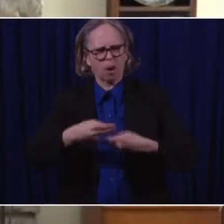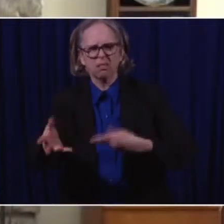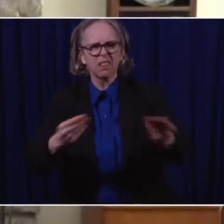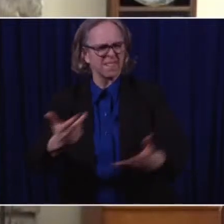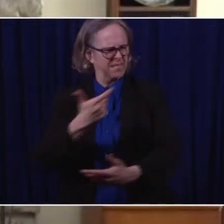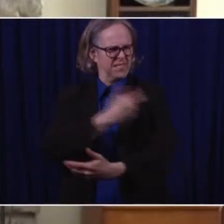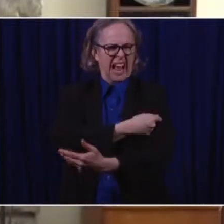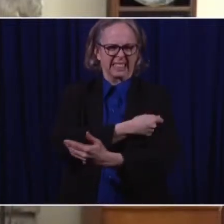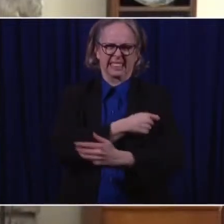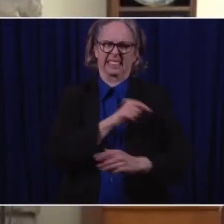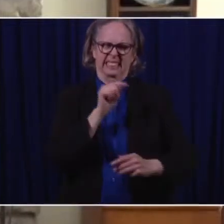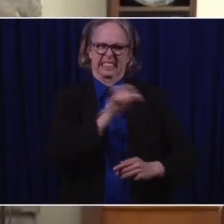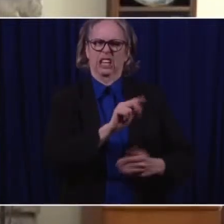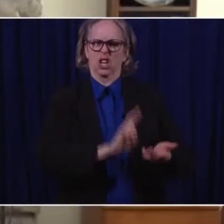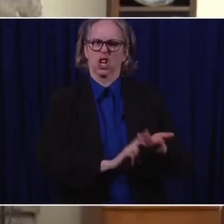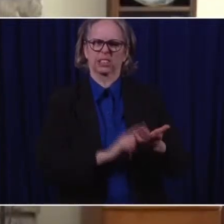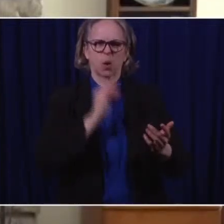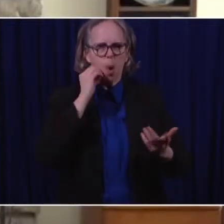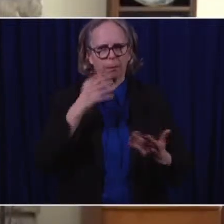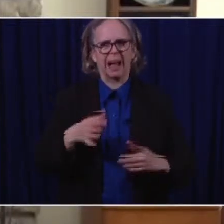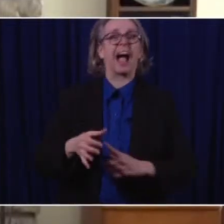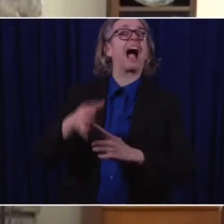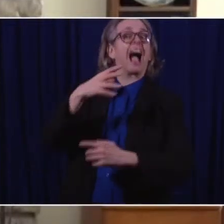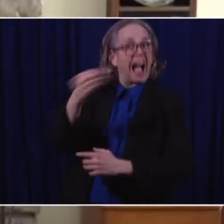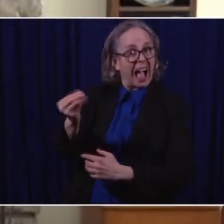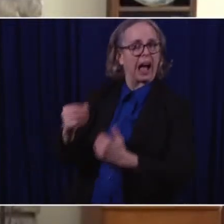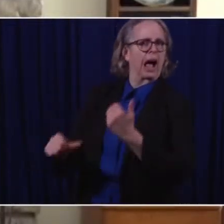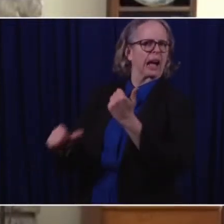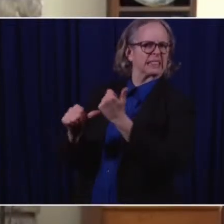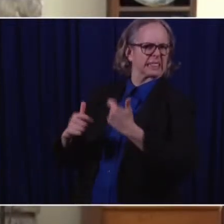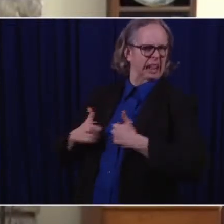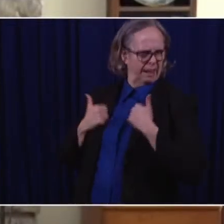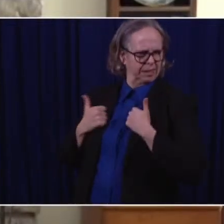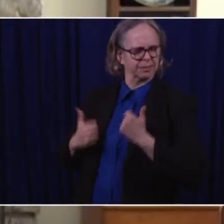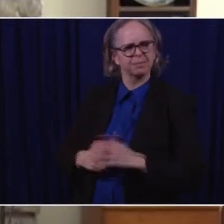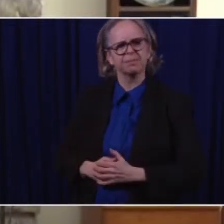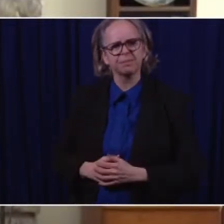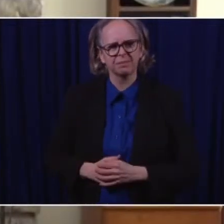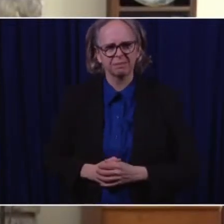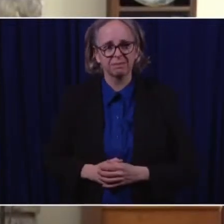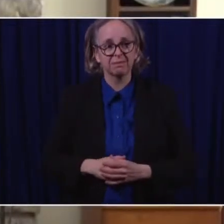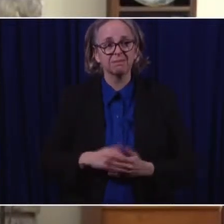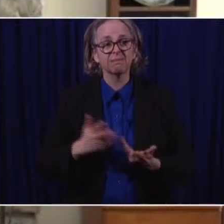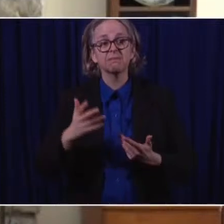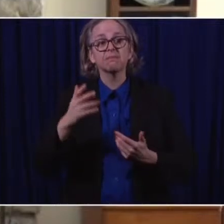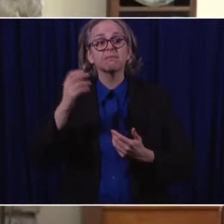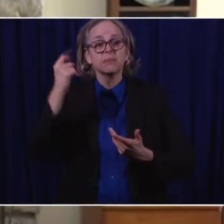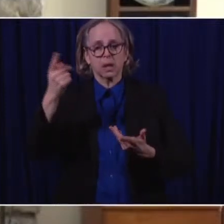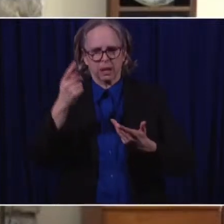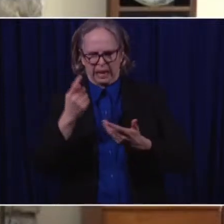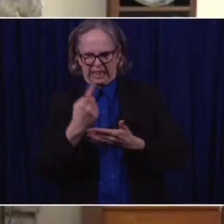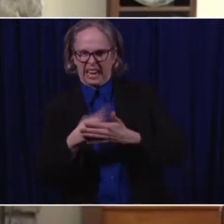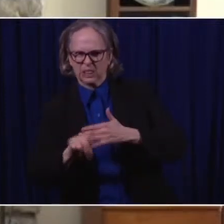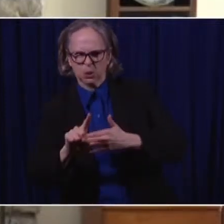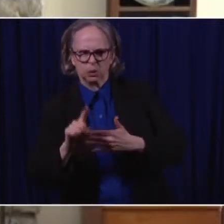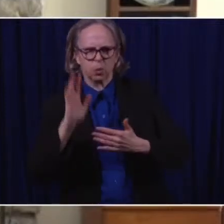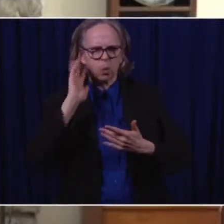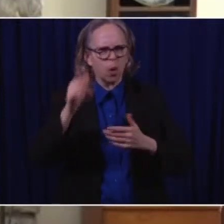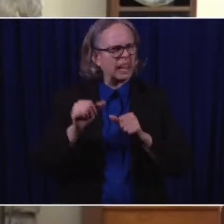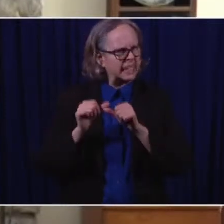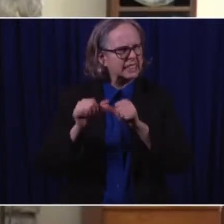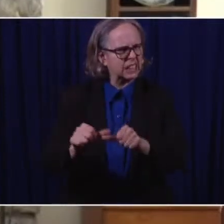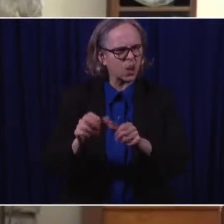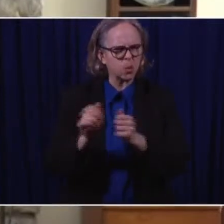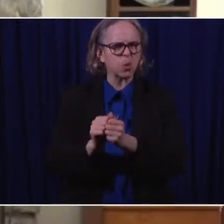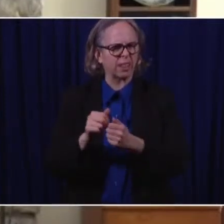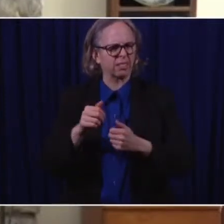to something we're going to start next week, which is where we are going to continue to put vaccine into the nursing homes so that people who